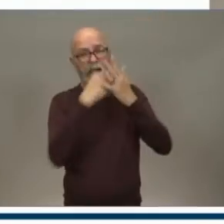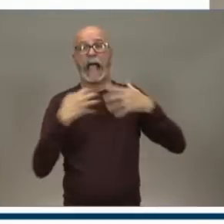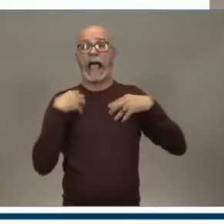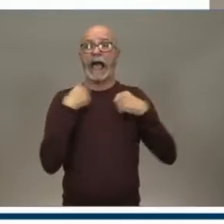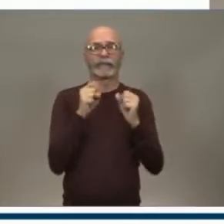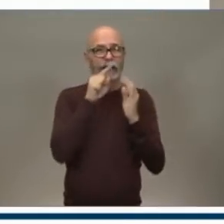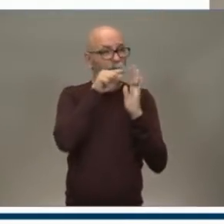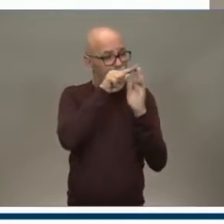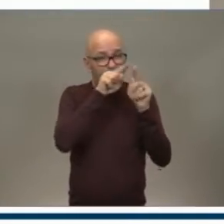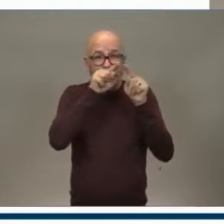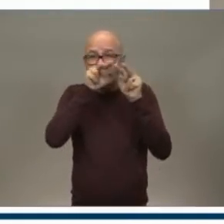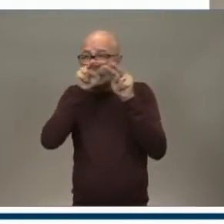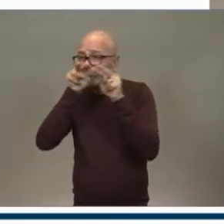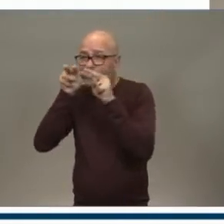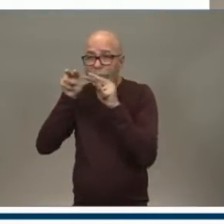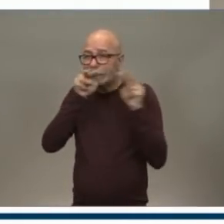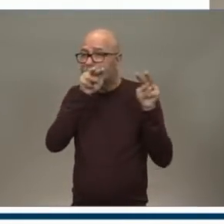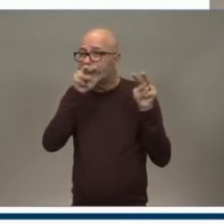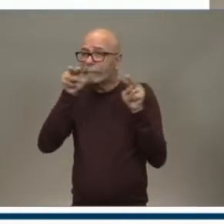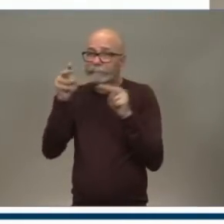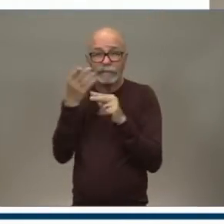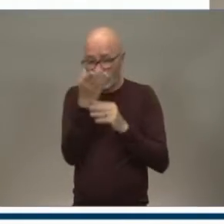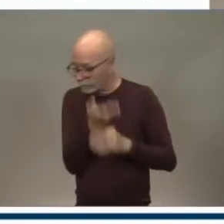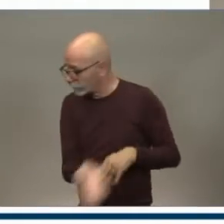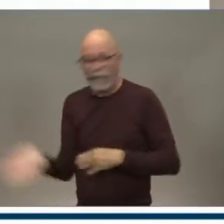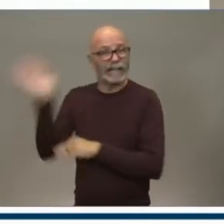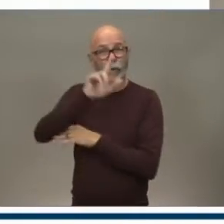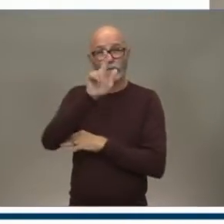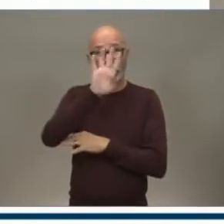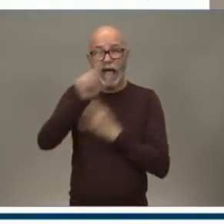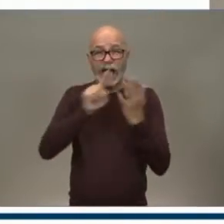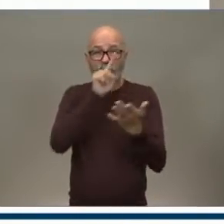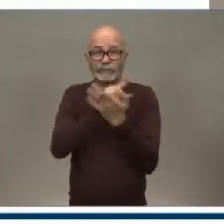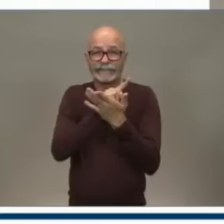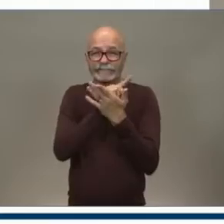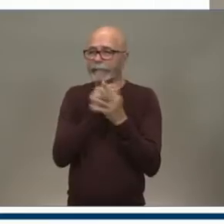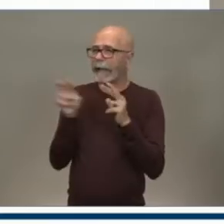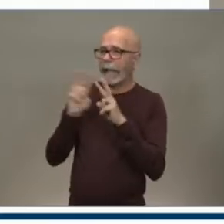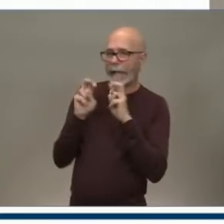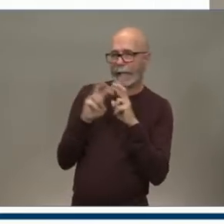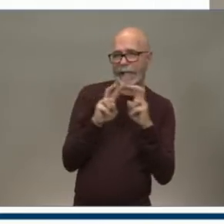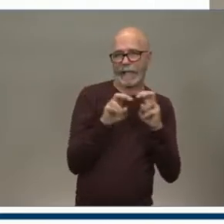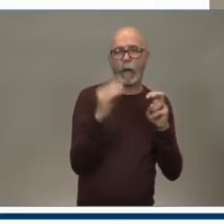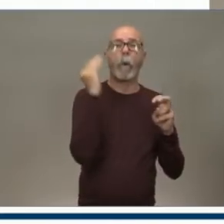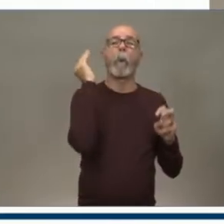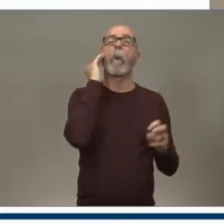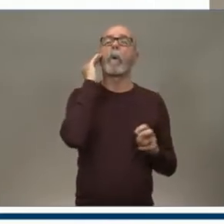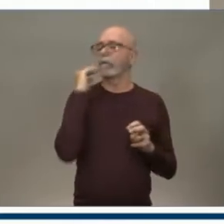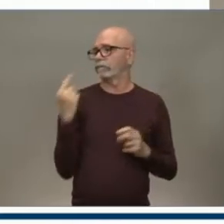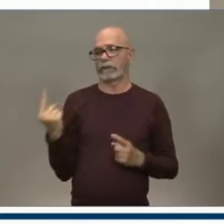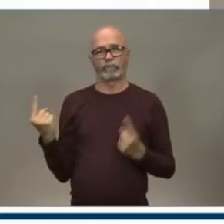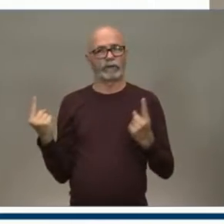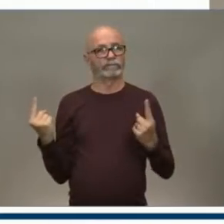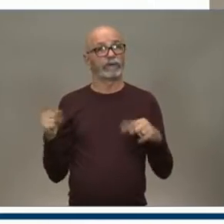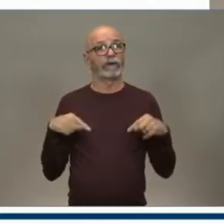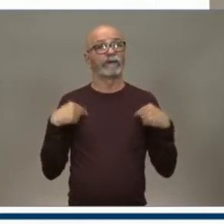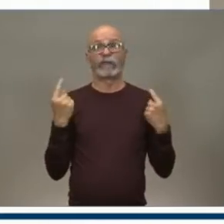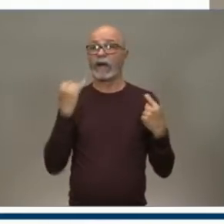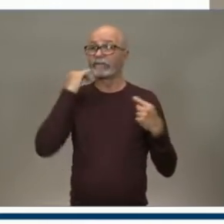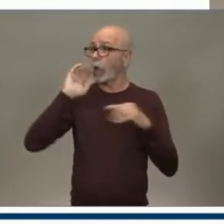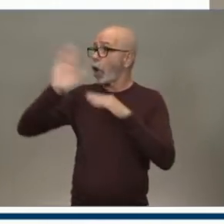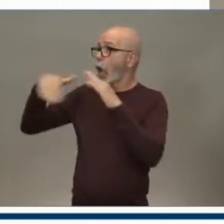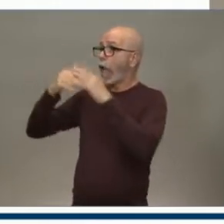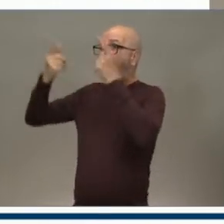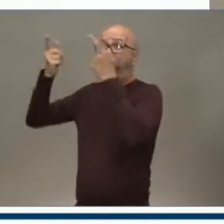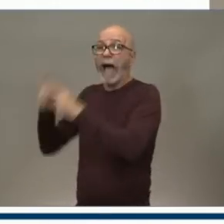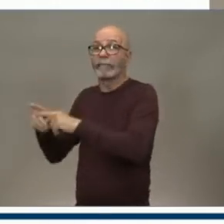late in the evening, and so we'd be completely on top of this. And anything that was reported overnight, we would have been aware of first thing this morning.